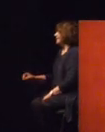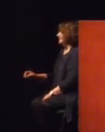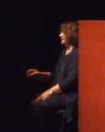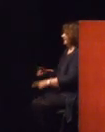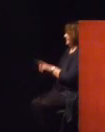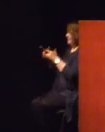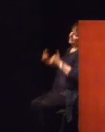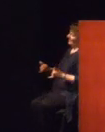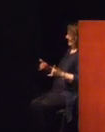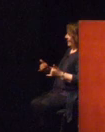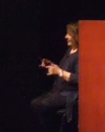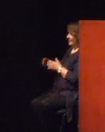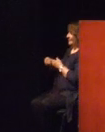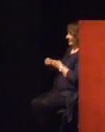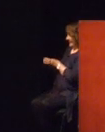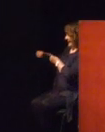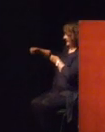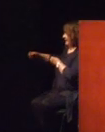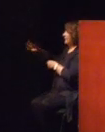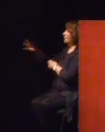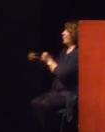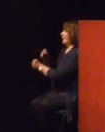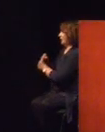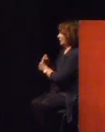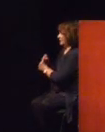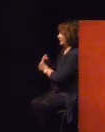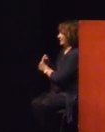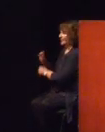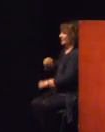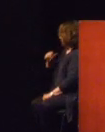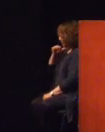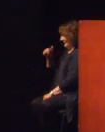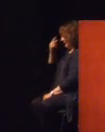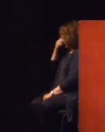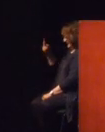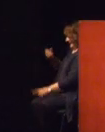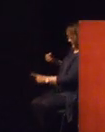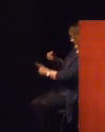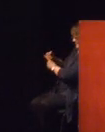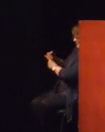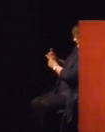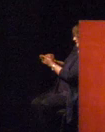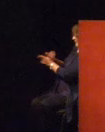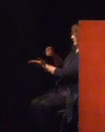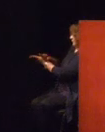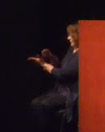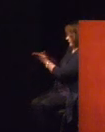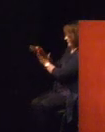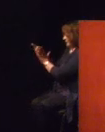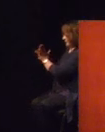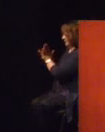been extended to 4 years. And so we are not going to see an impact of this new funding